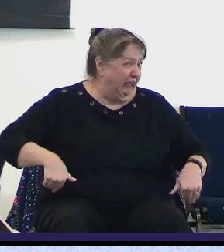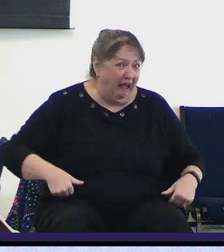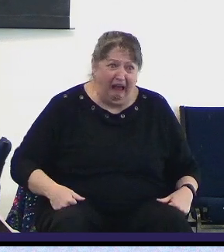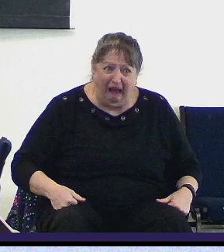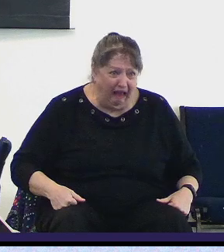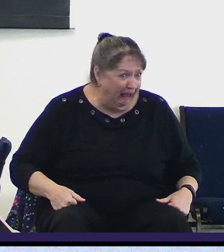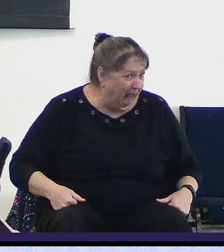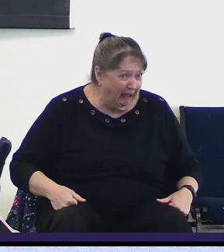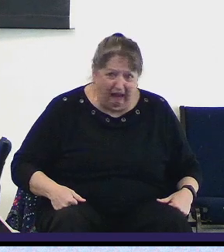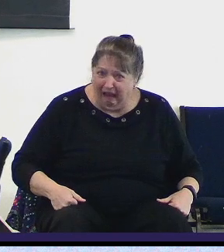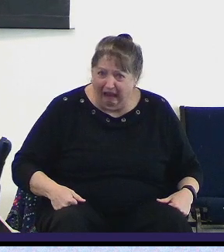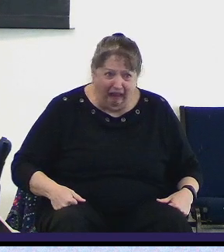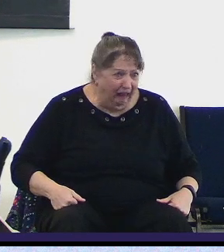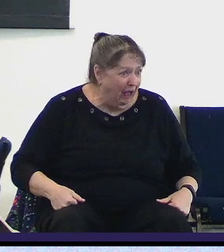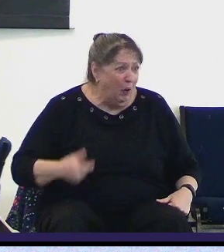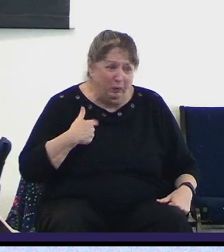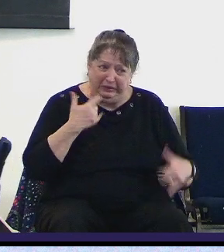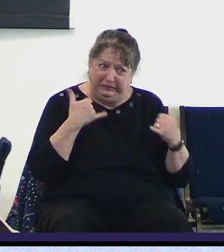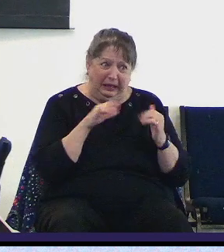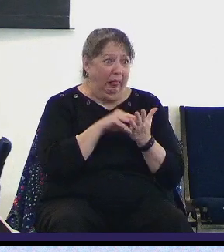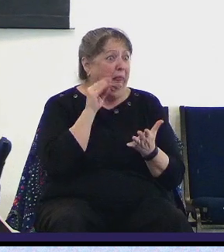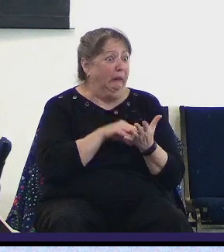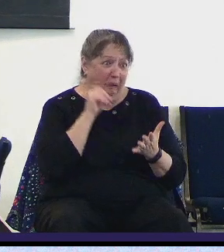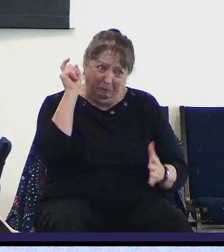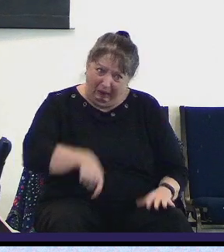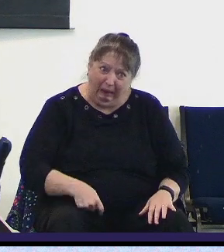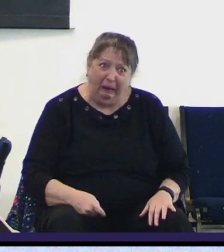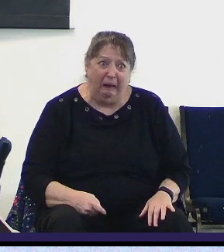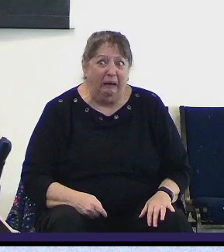attained. I've not finished. There's a race to be run here. And so